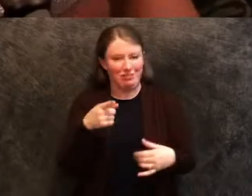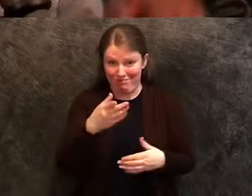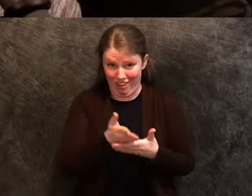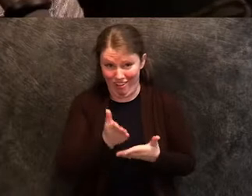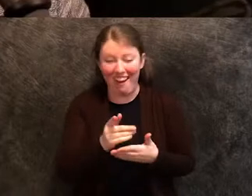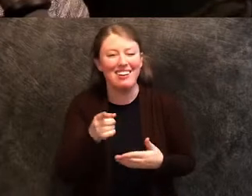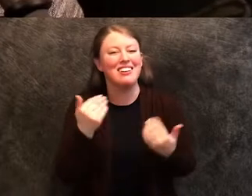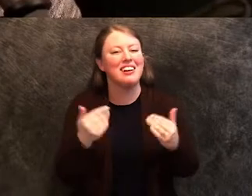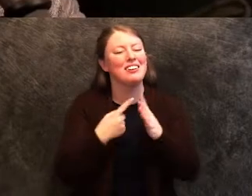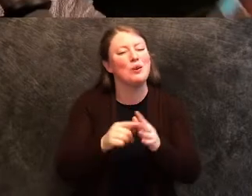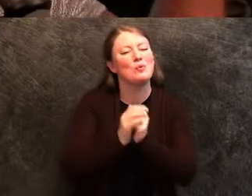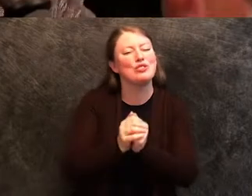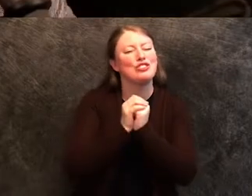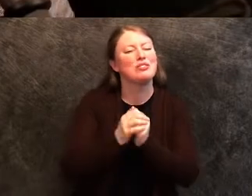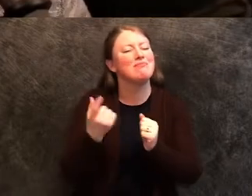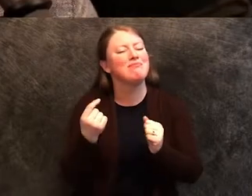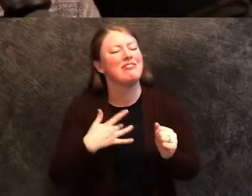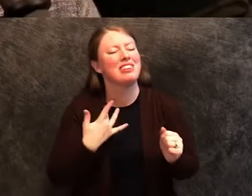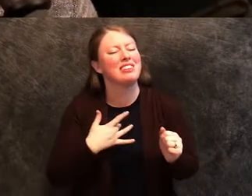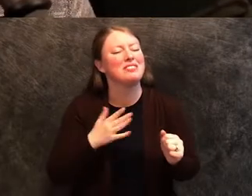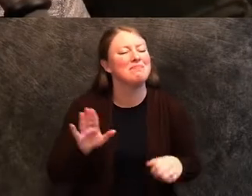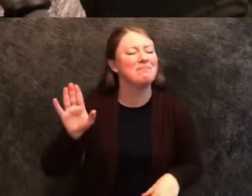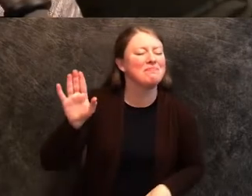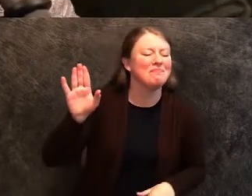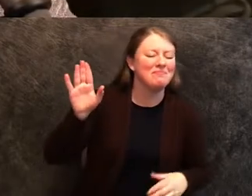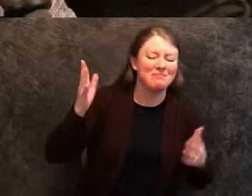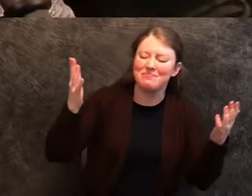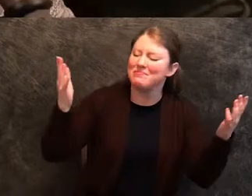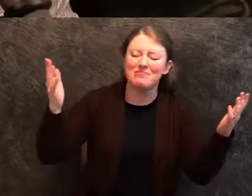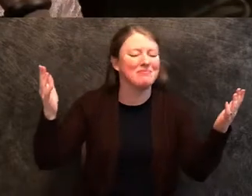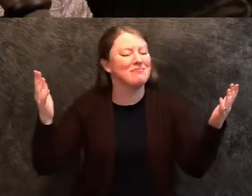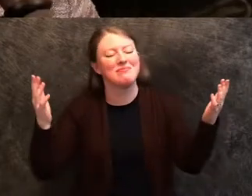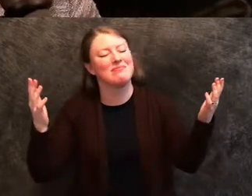Just slip a hand up, right? Come on, just worship. Just sing a song to the Lord. Come on.